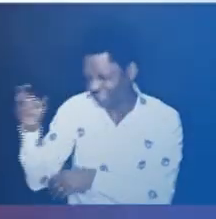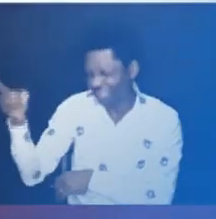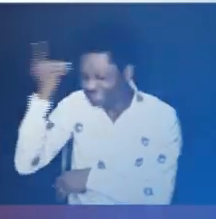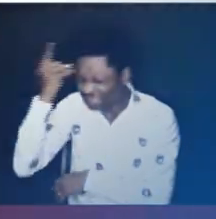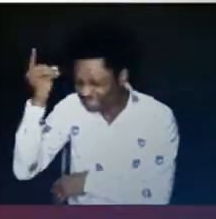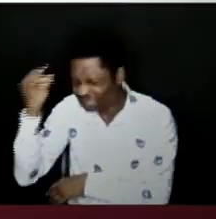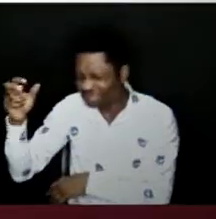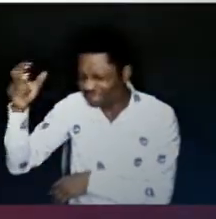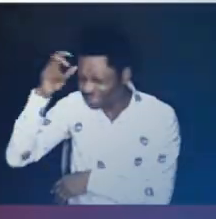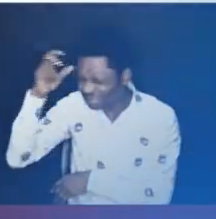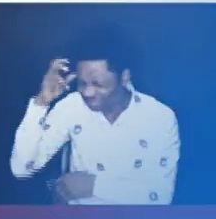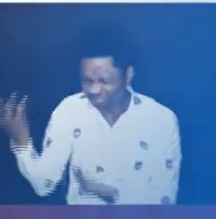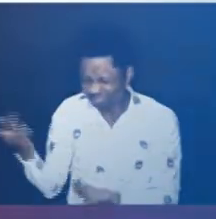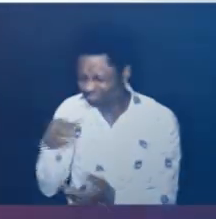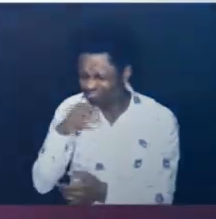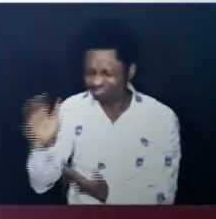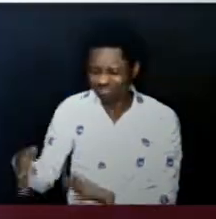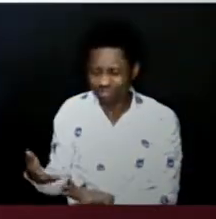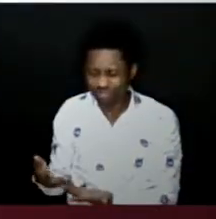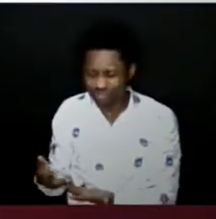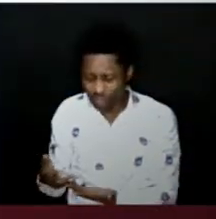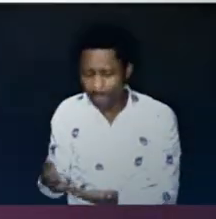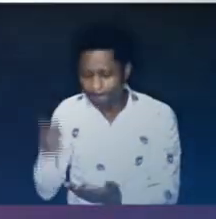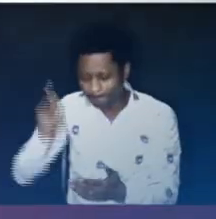great plans for us.